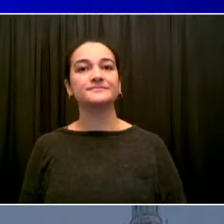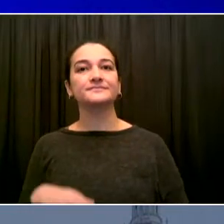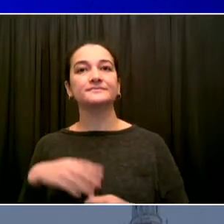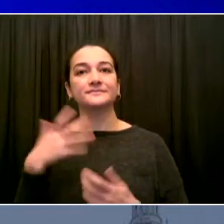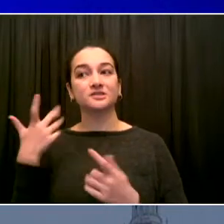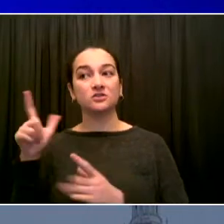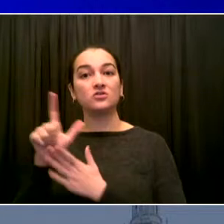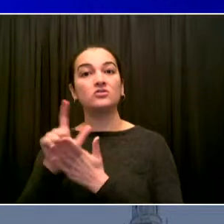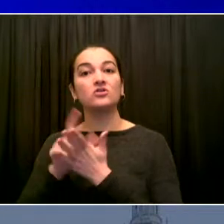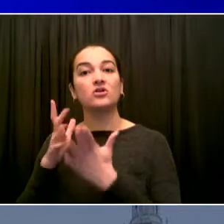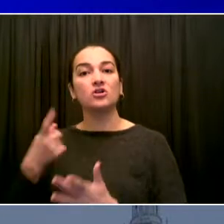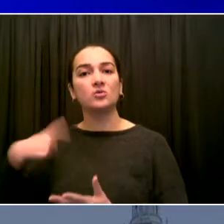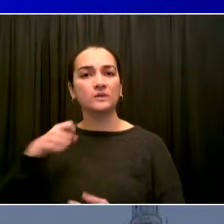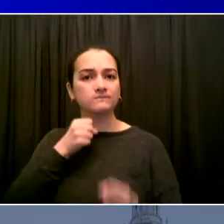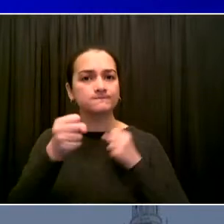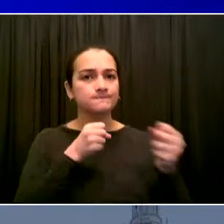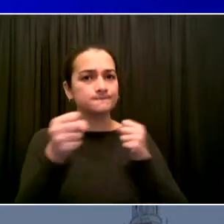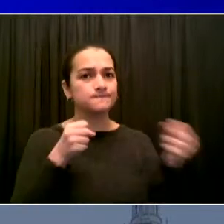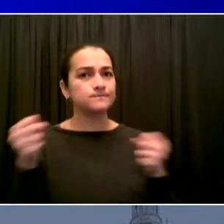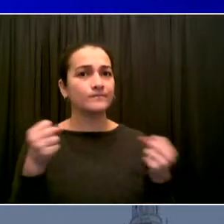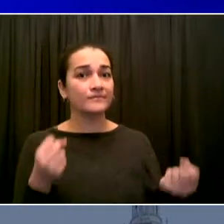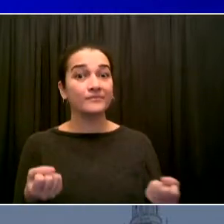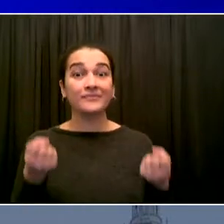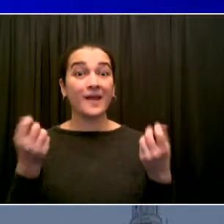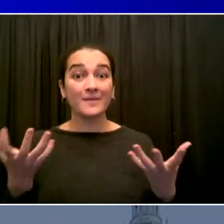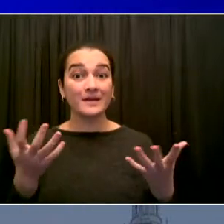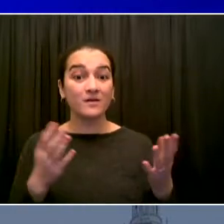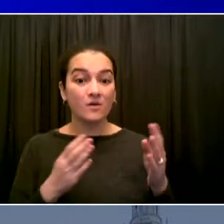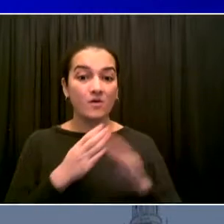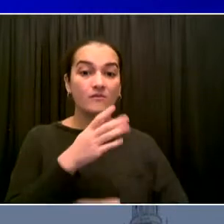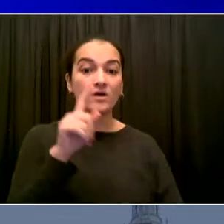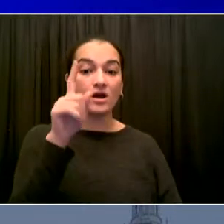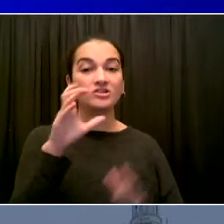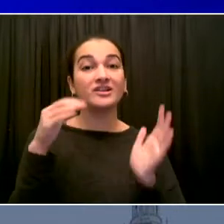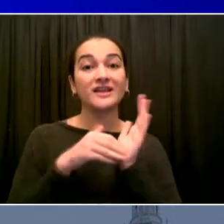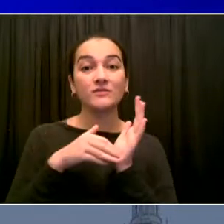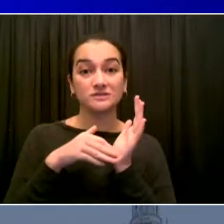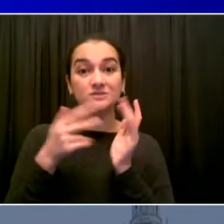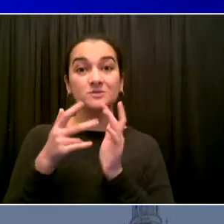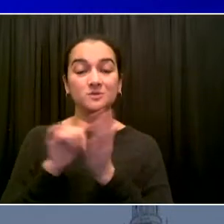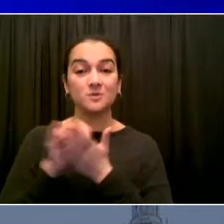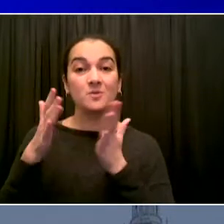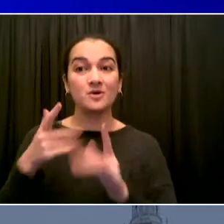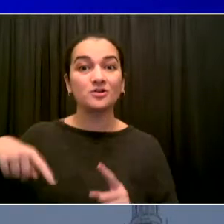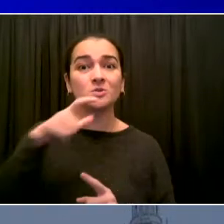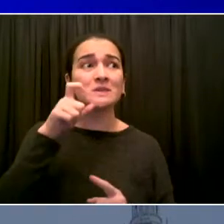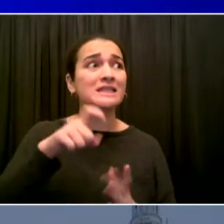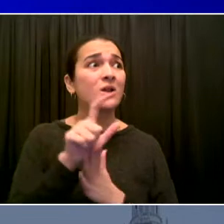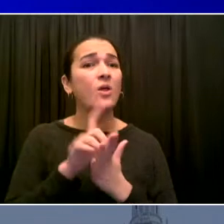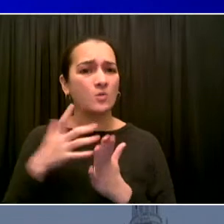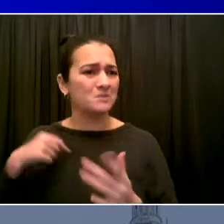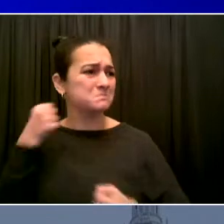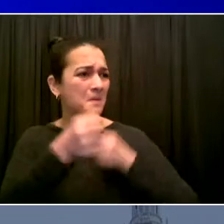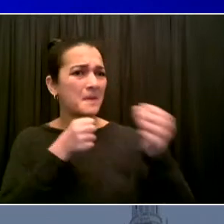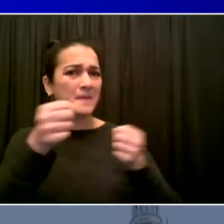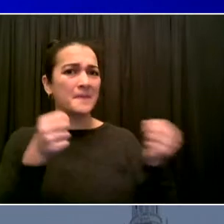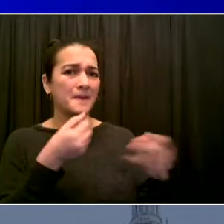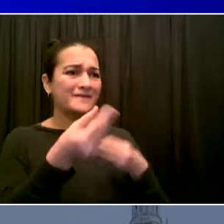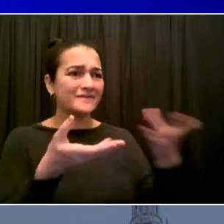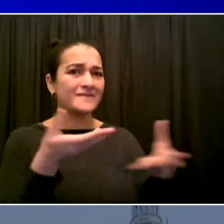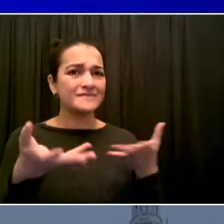last years, and particularly in the context of the pandemic, it's been life-changing. I want to give you